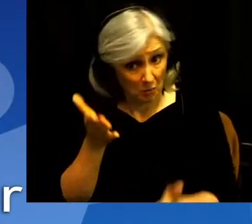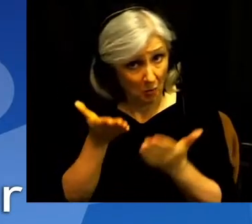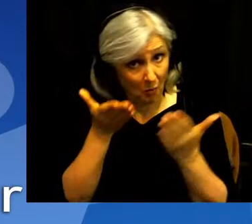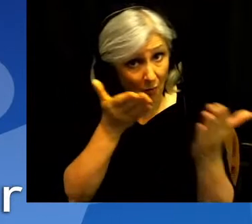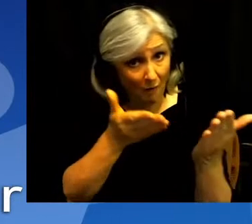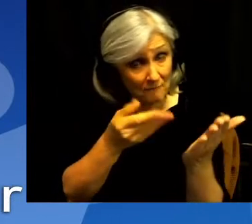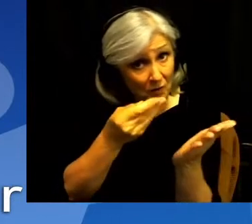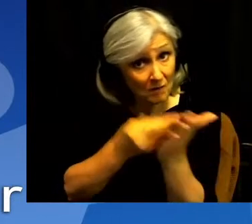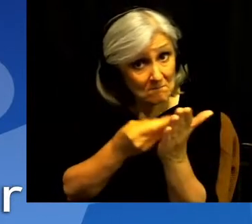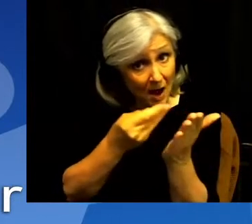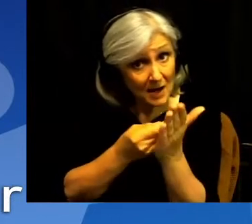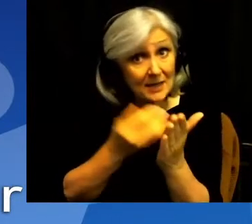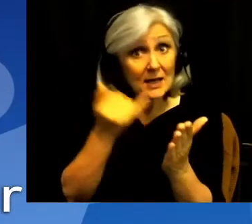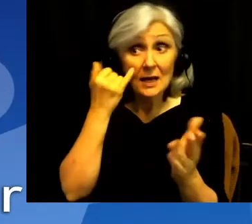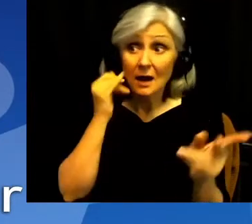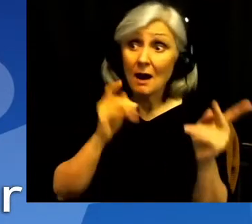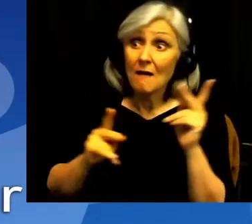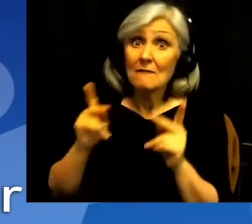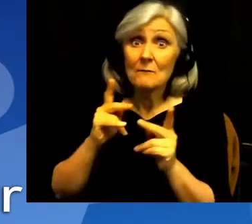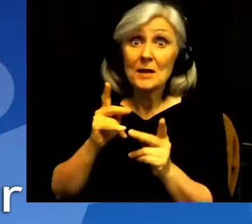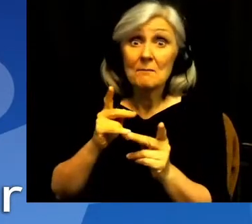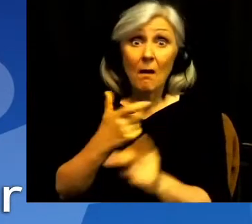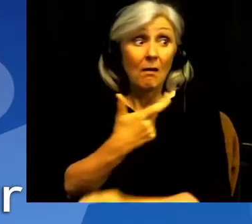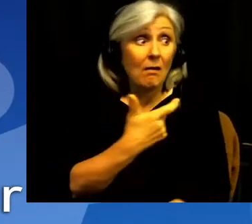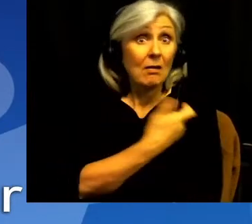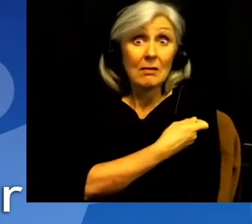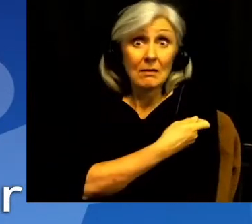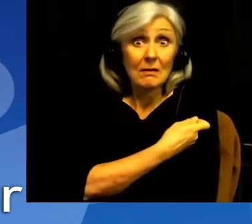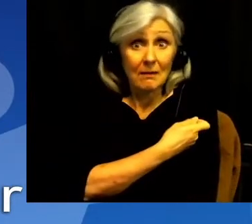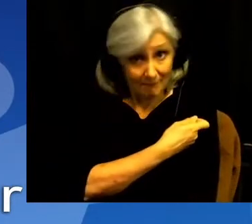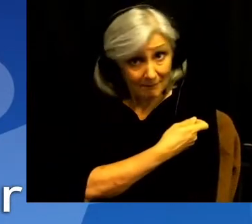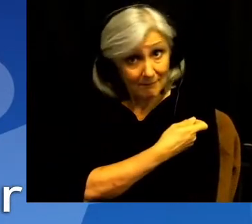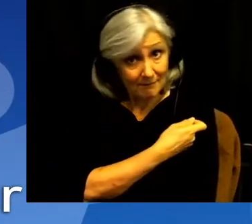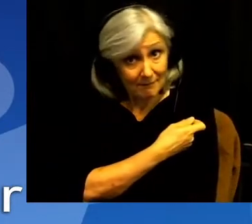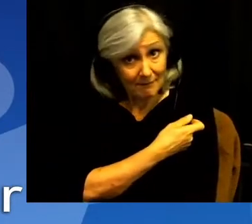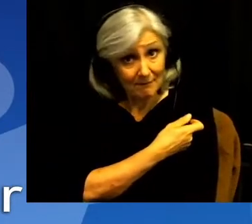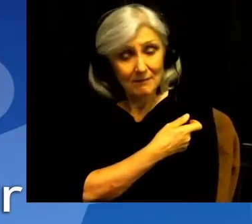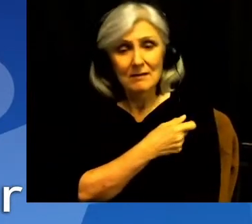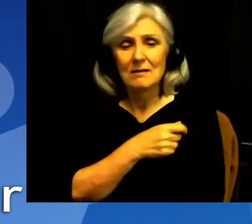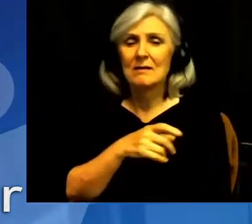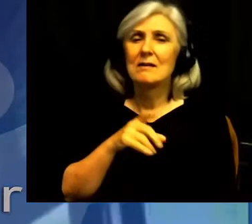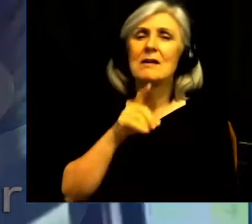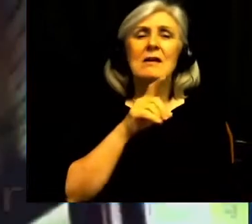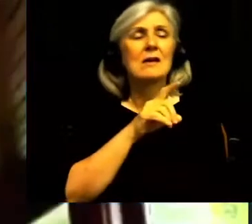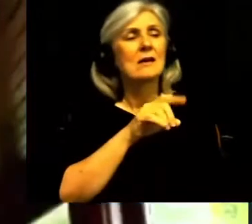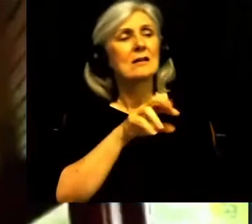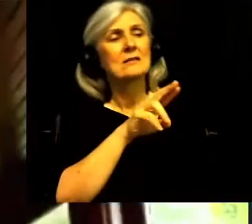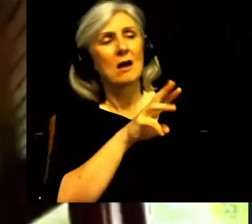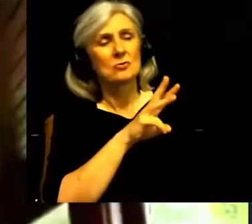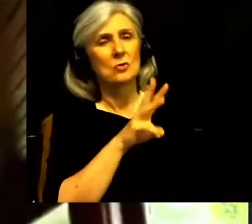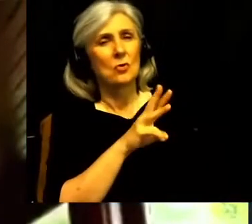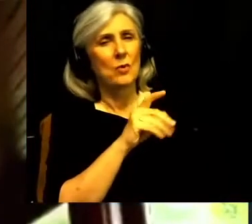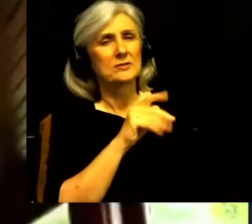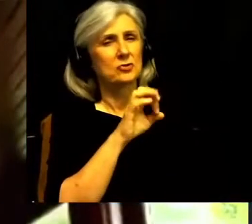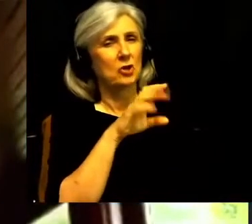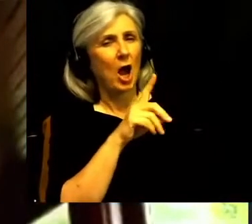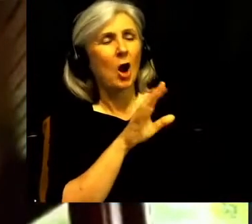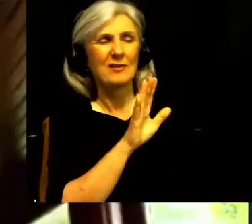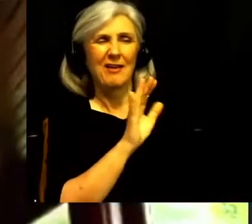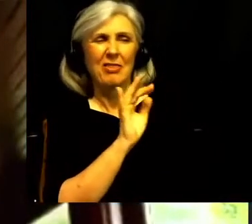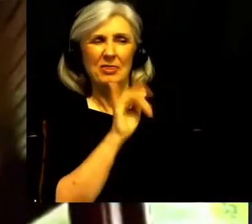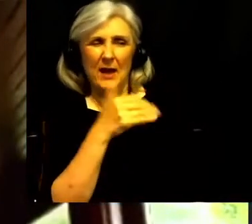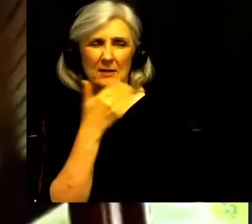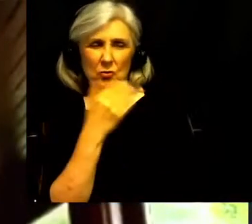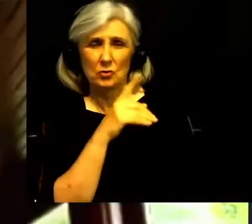it and seeing results? So those are great questions for our policy team, and I think we'll make them